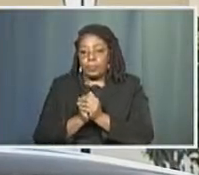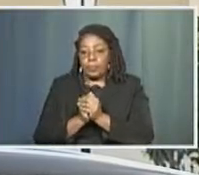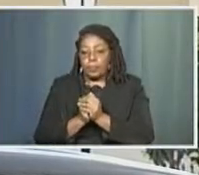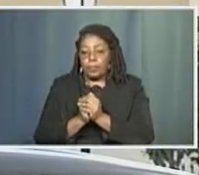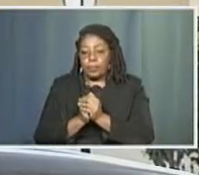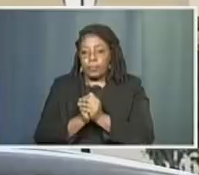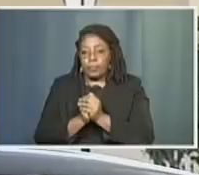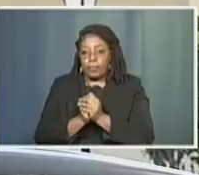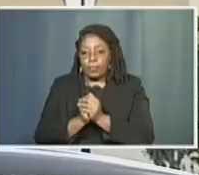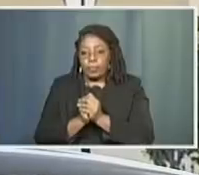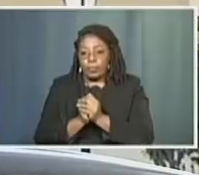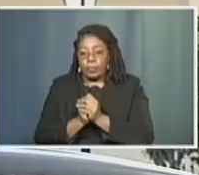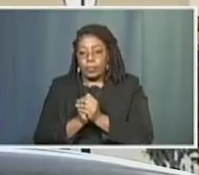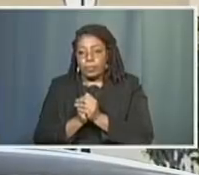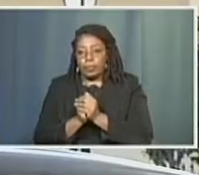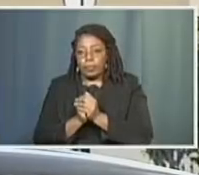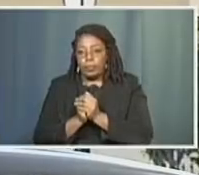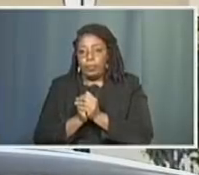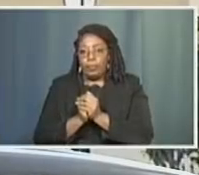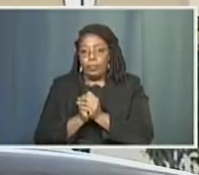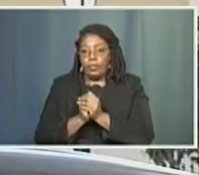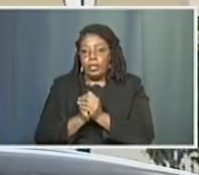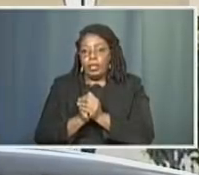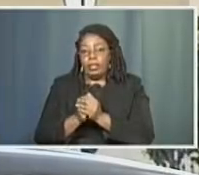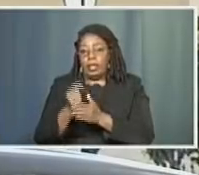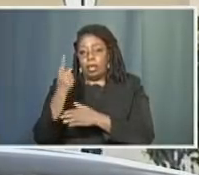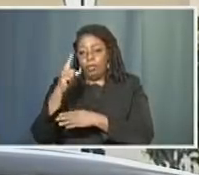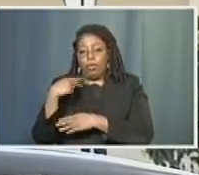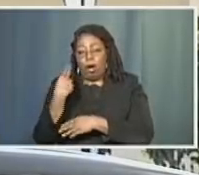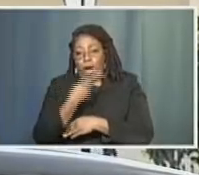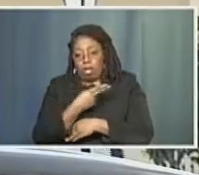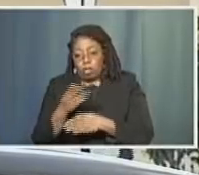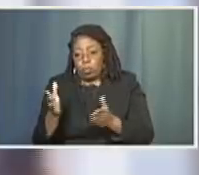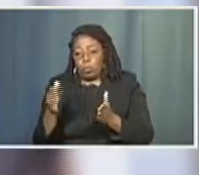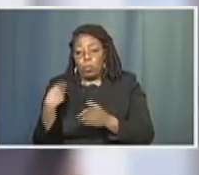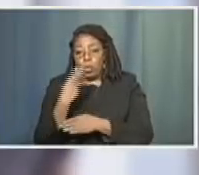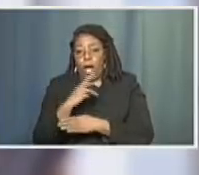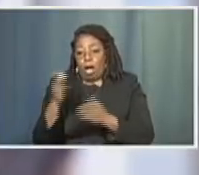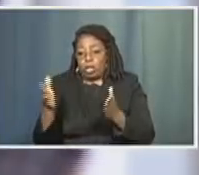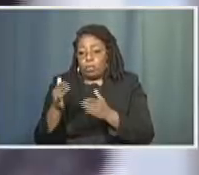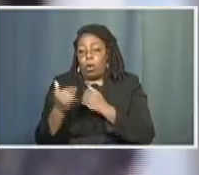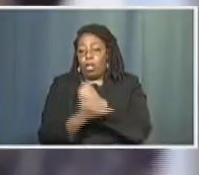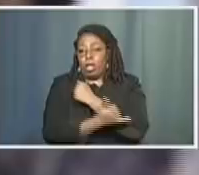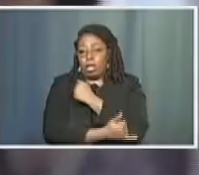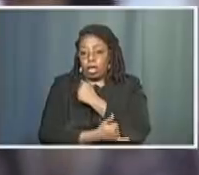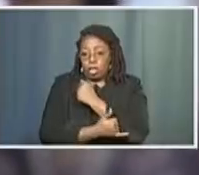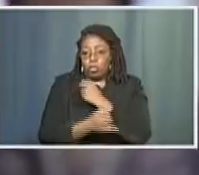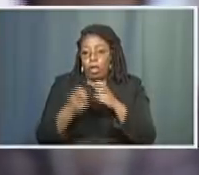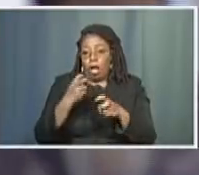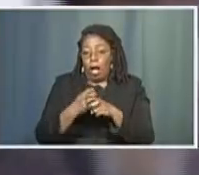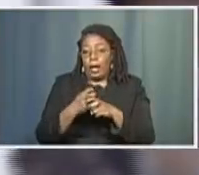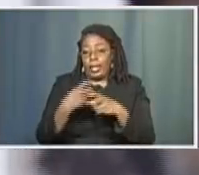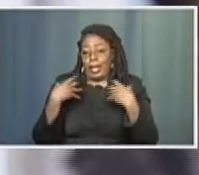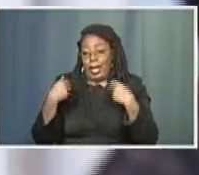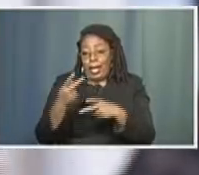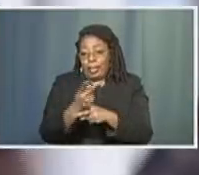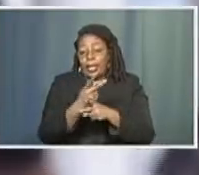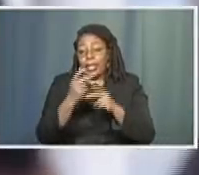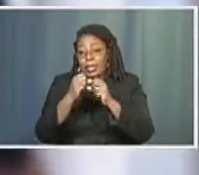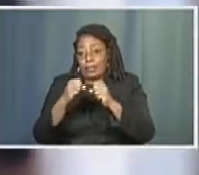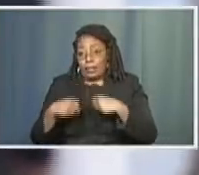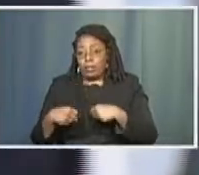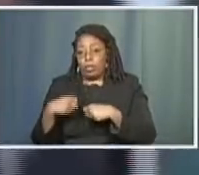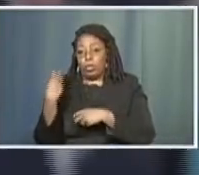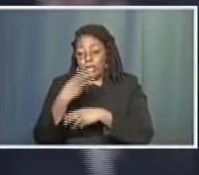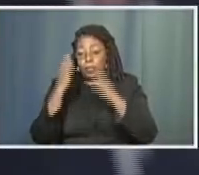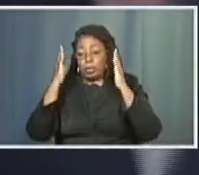a sentiment Darville weighed in on. For us as a small country, and with us with difficulties in our healthcare system, we must be very